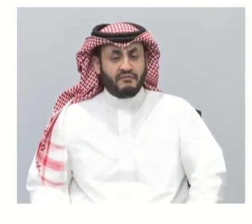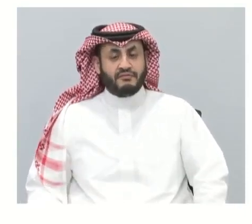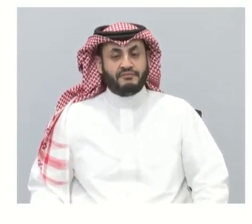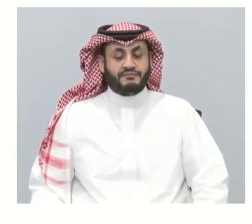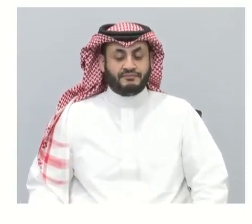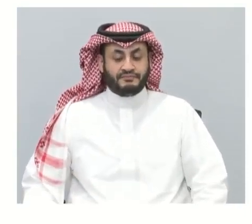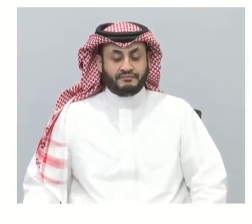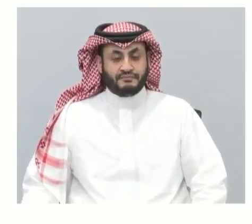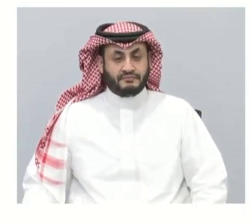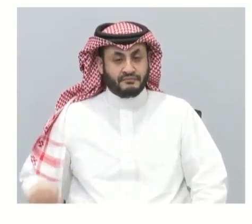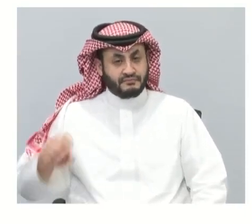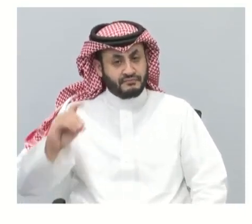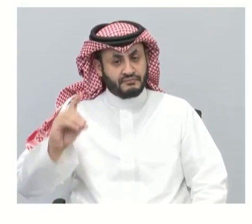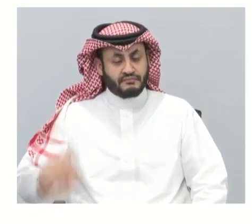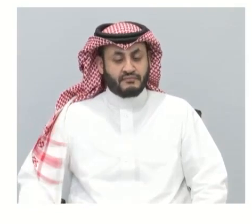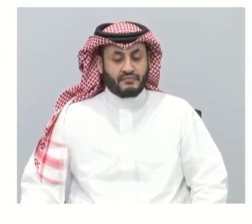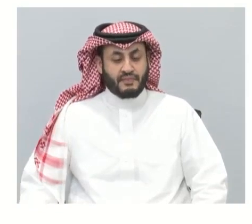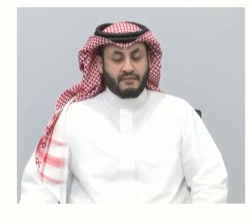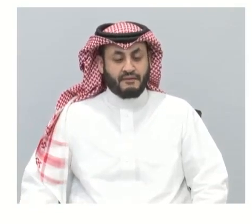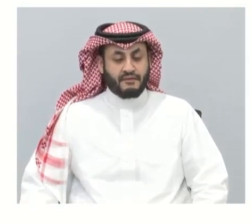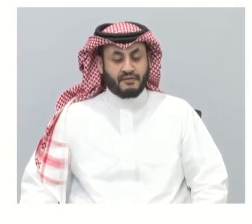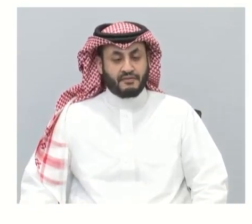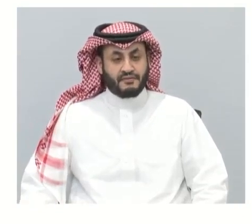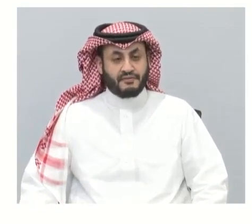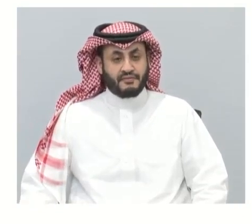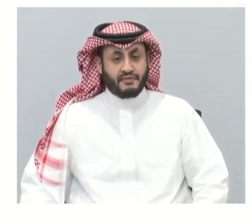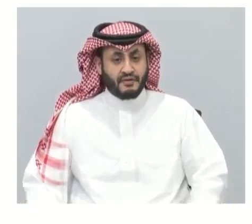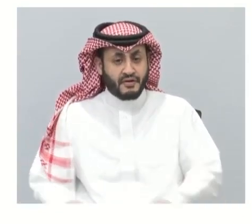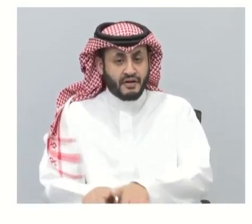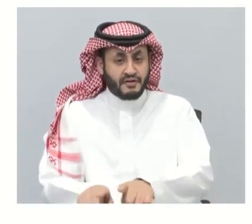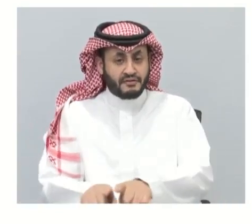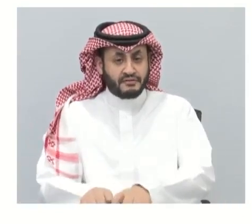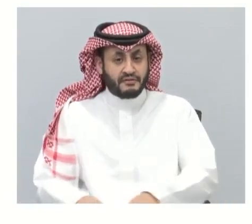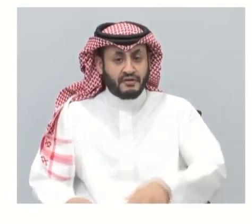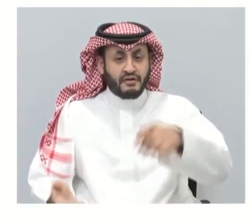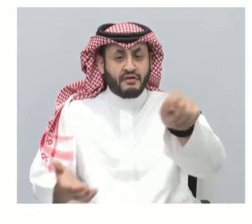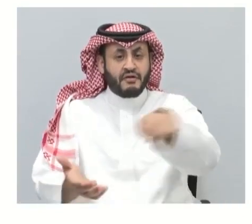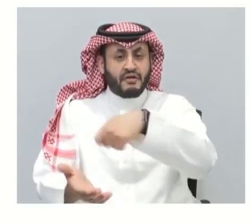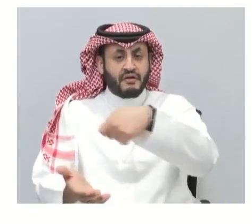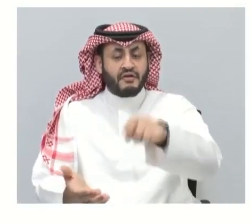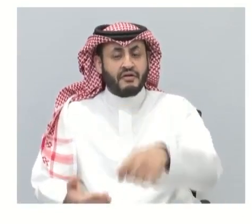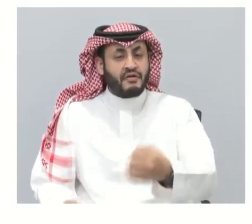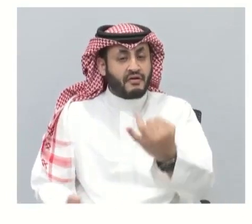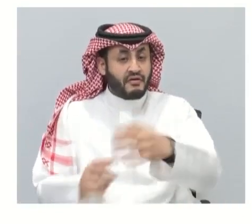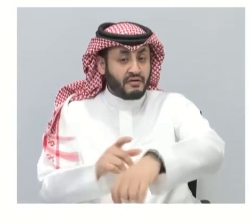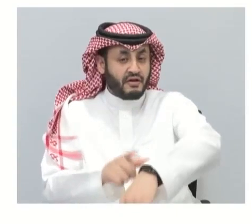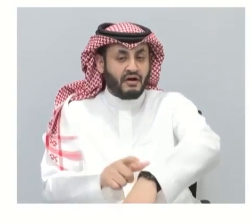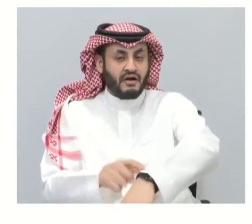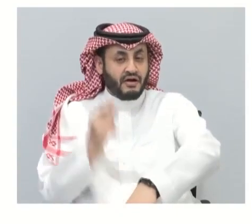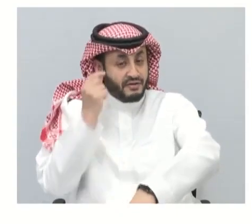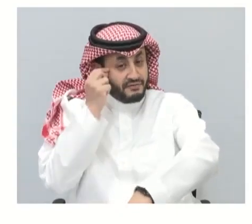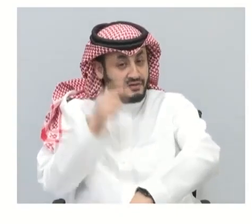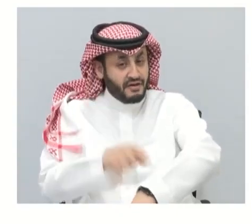perfume? Have you done that? The friends paint the room for 2 days.